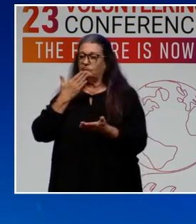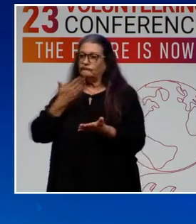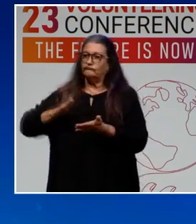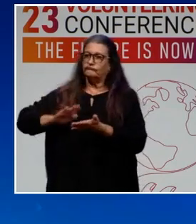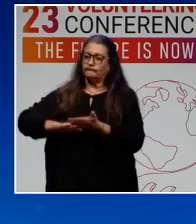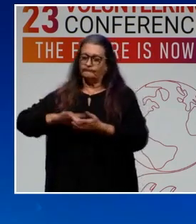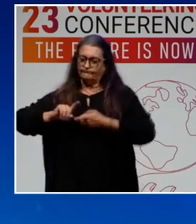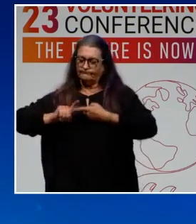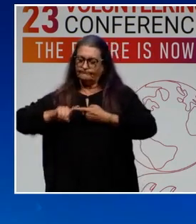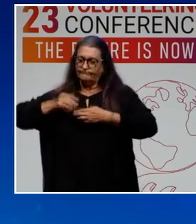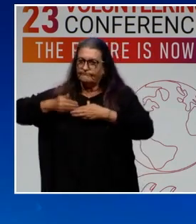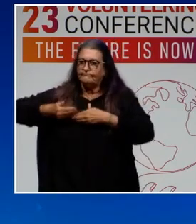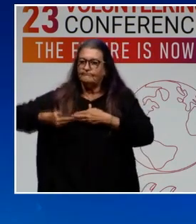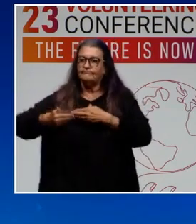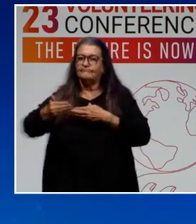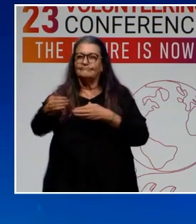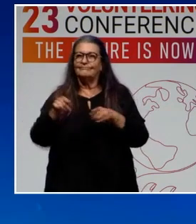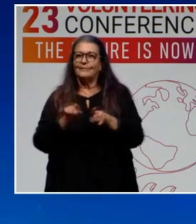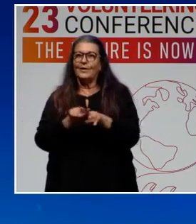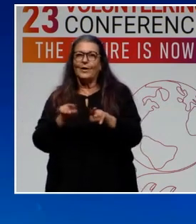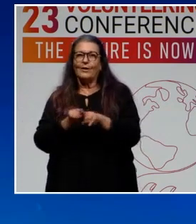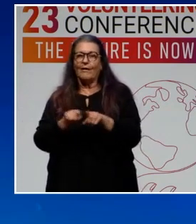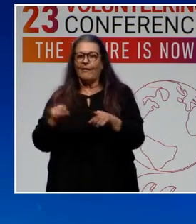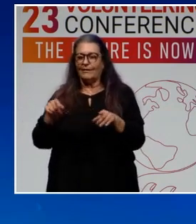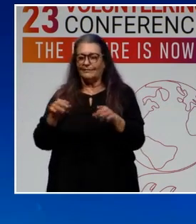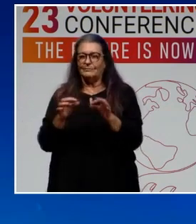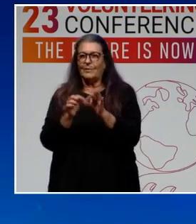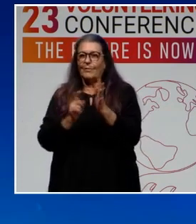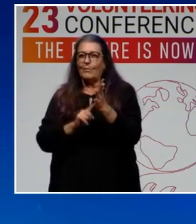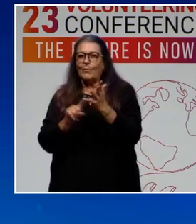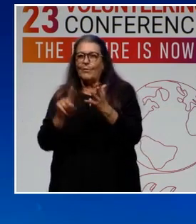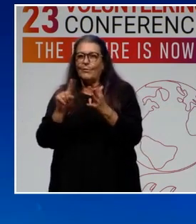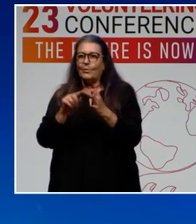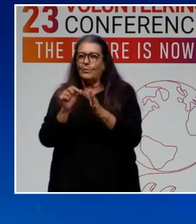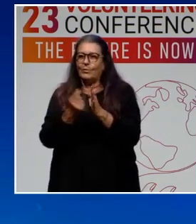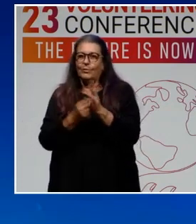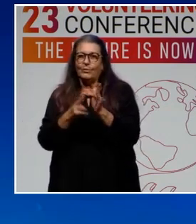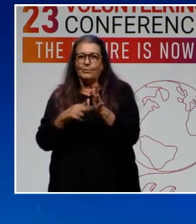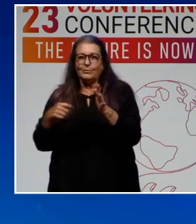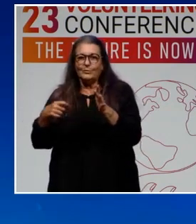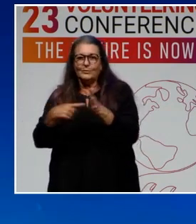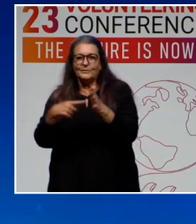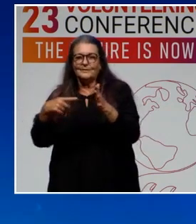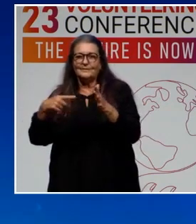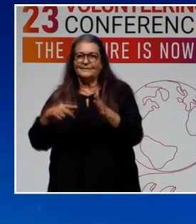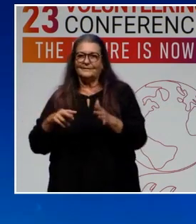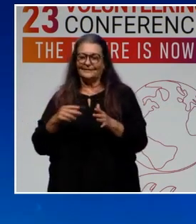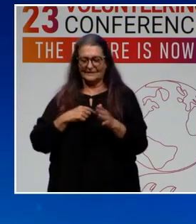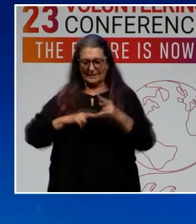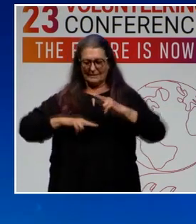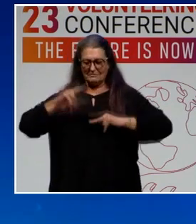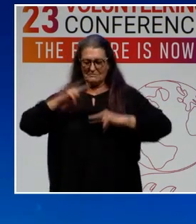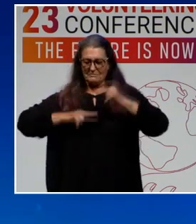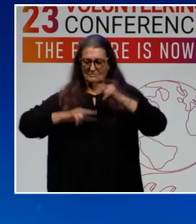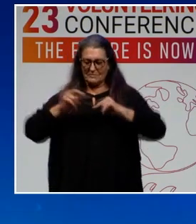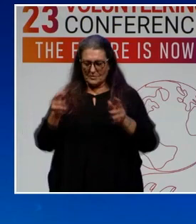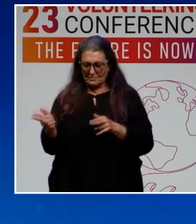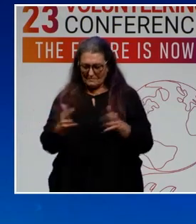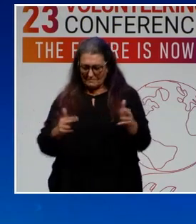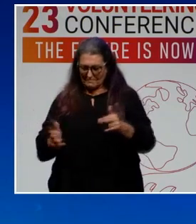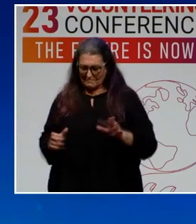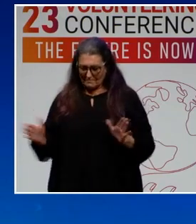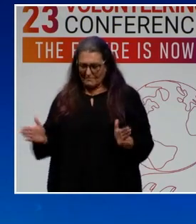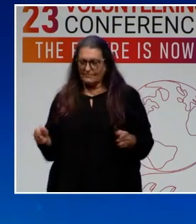vision for volunteering and its development over the next 10 years. It is underpinned by three